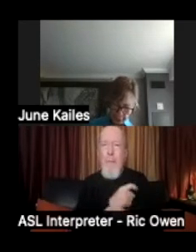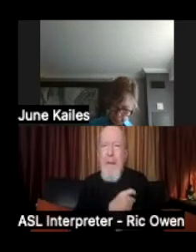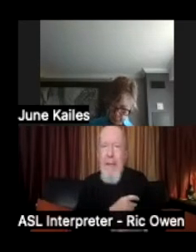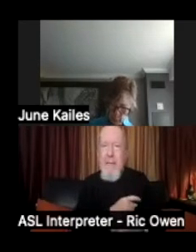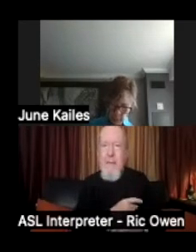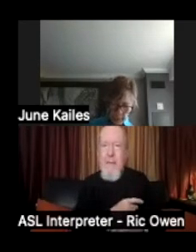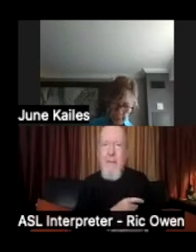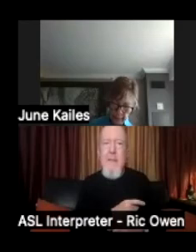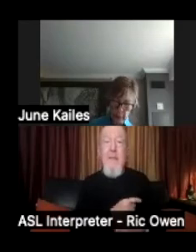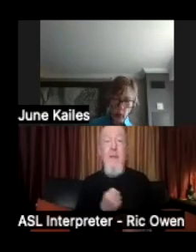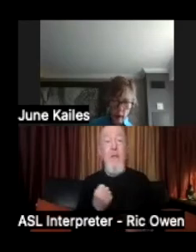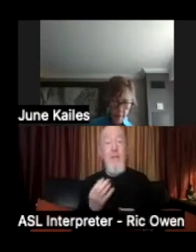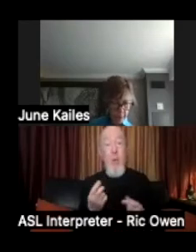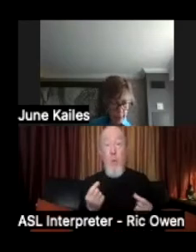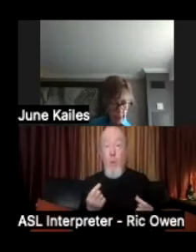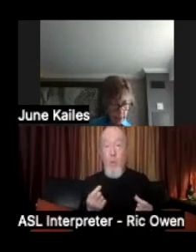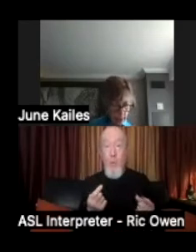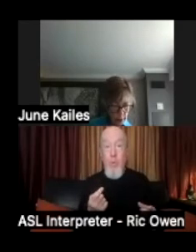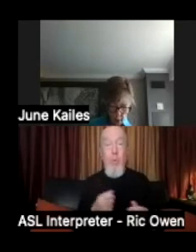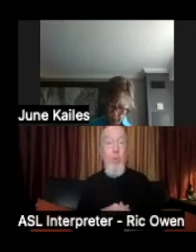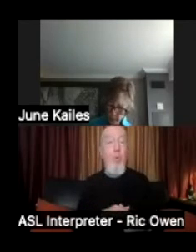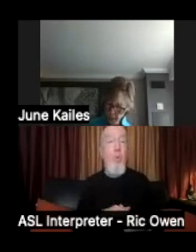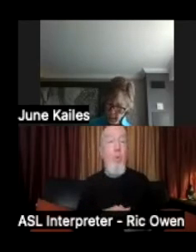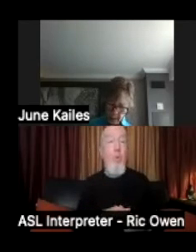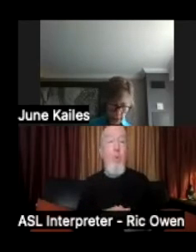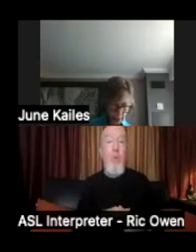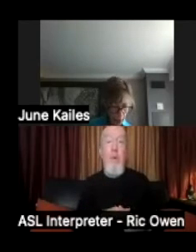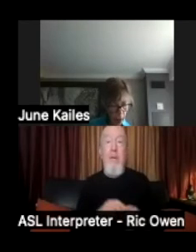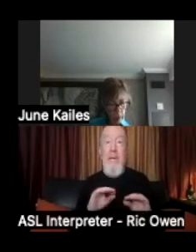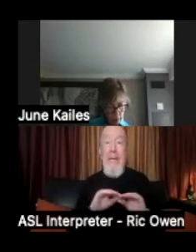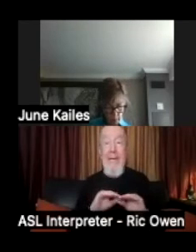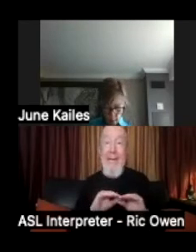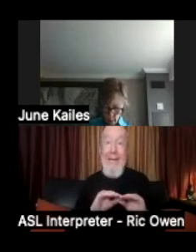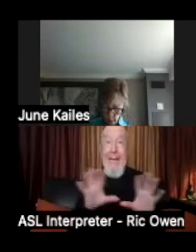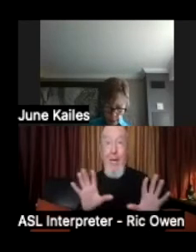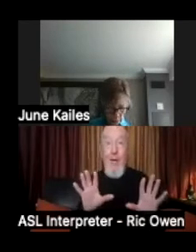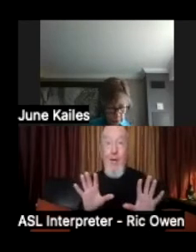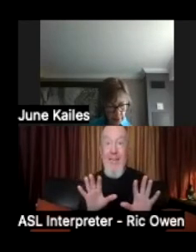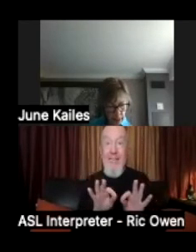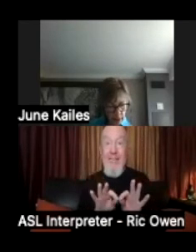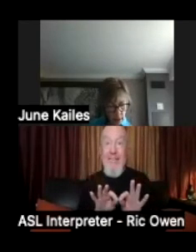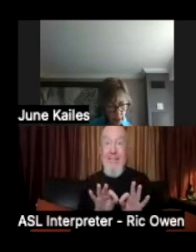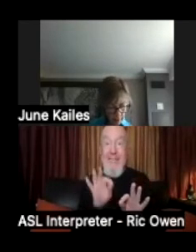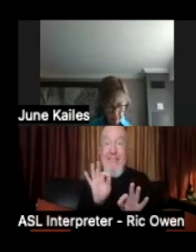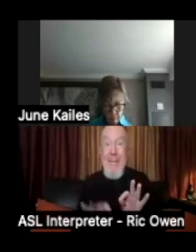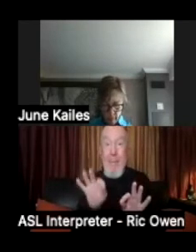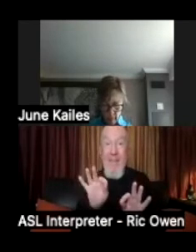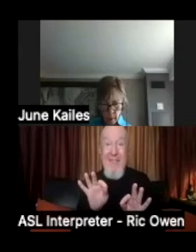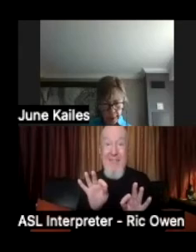and simple is often just not good